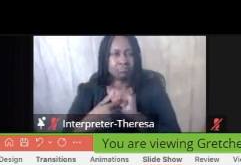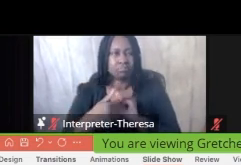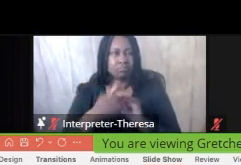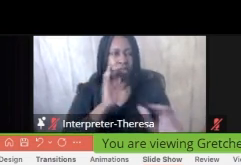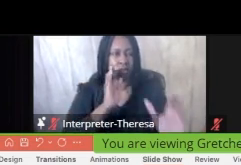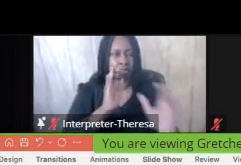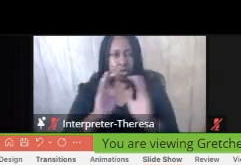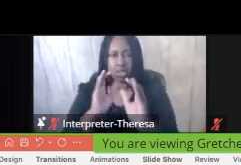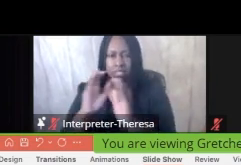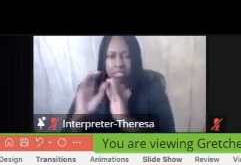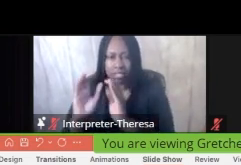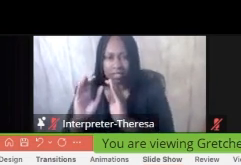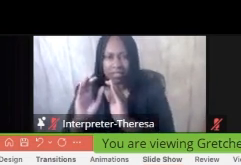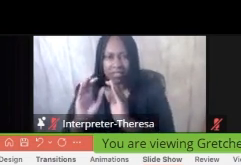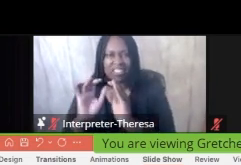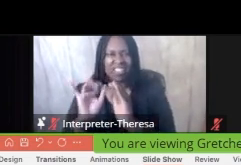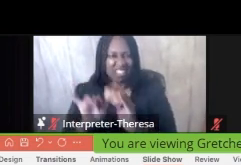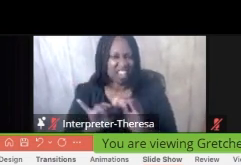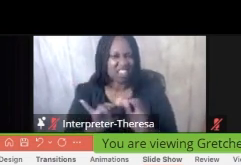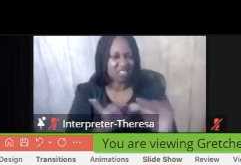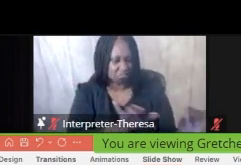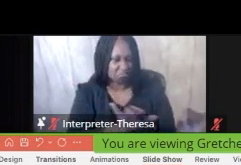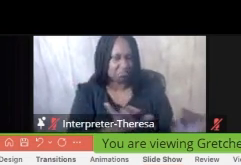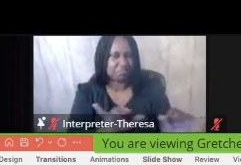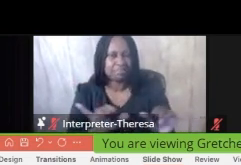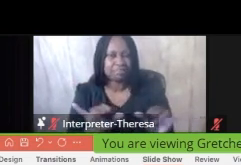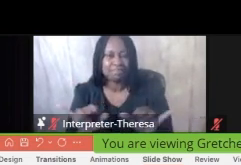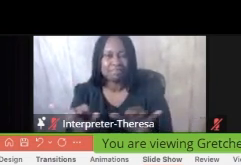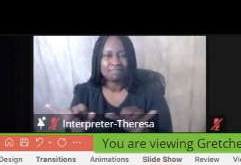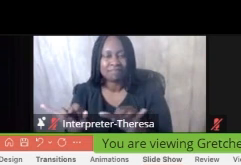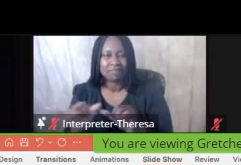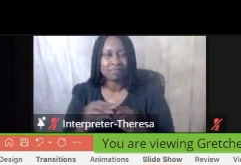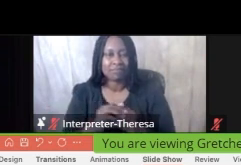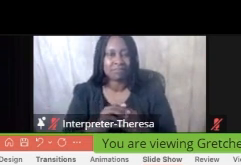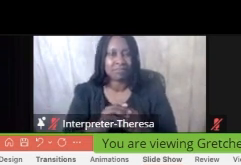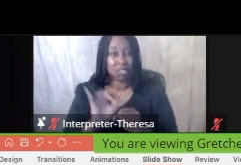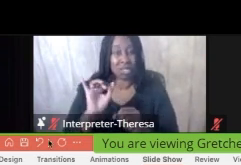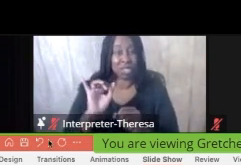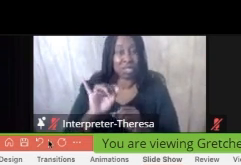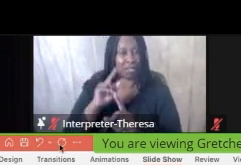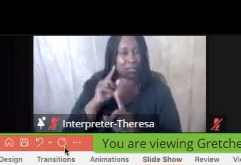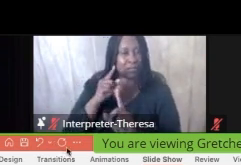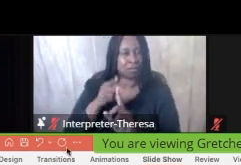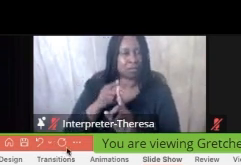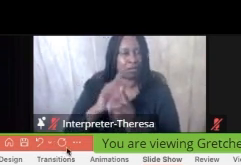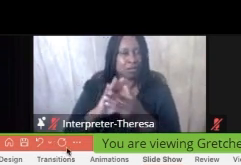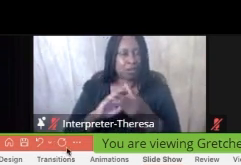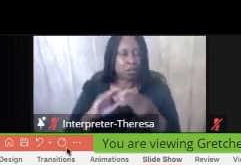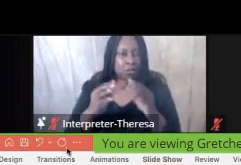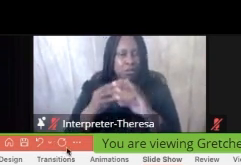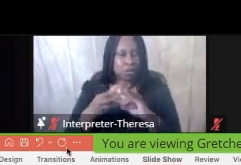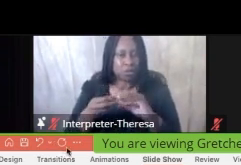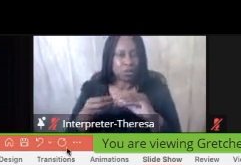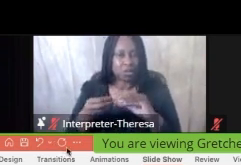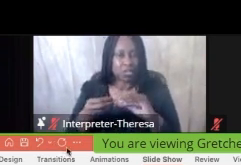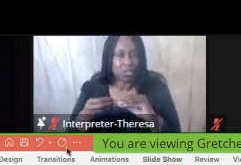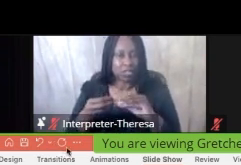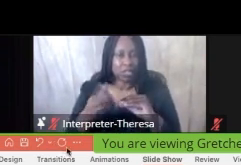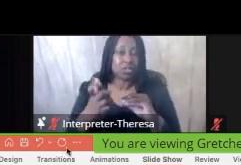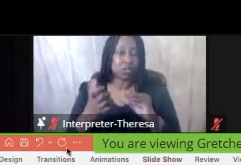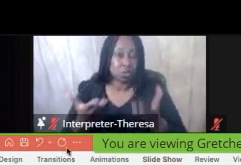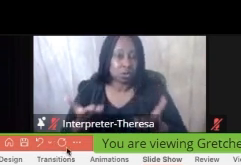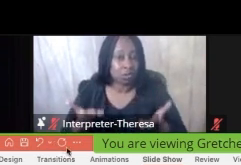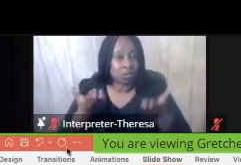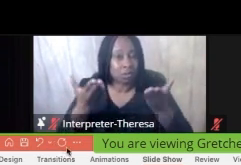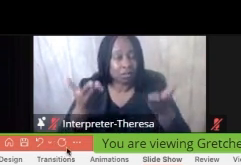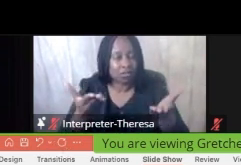an example of a storyline that we're going to construct. And so we just want to offer that up to all of you as an idea, so